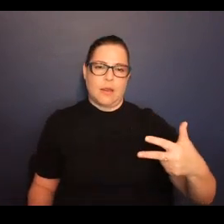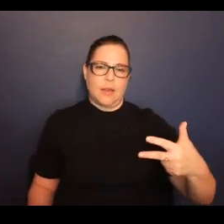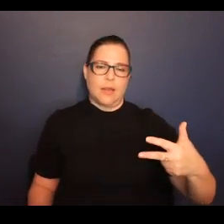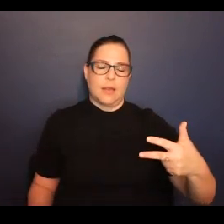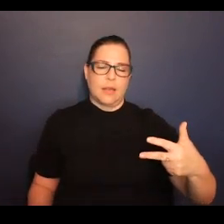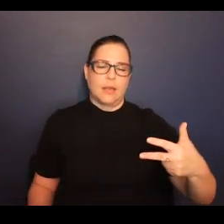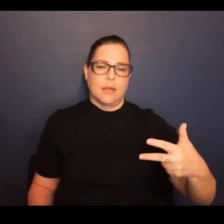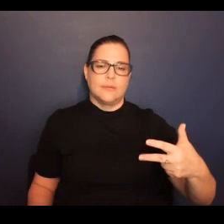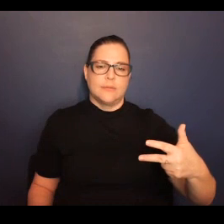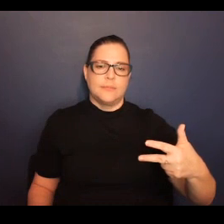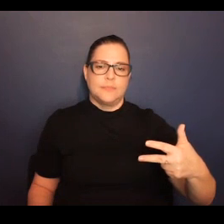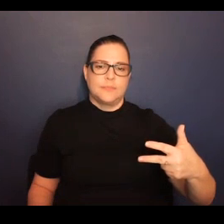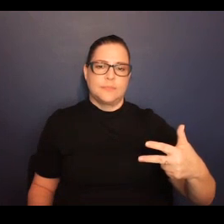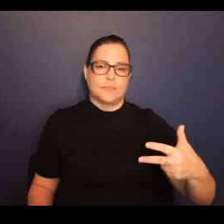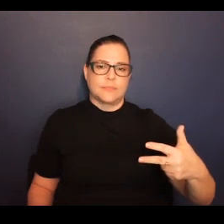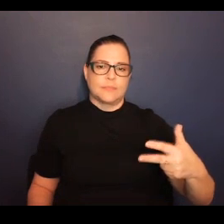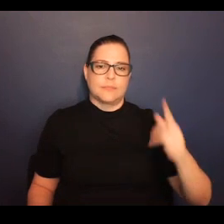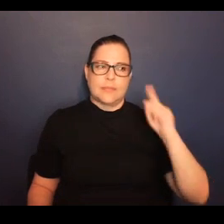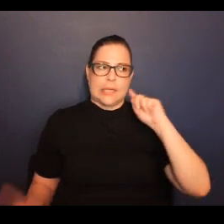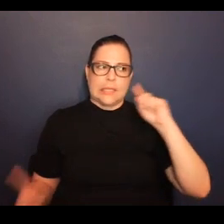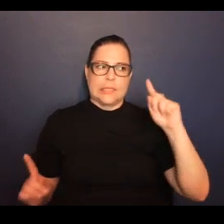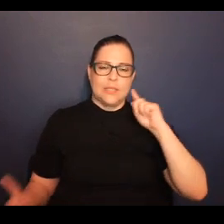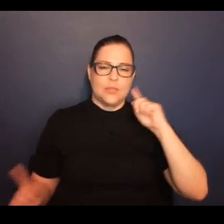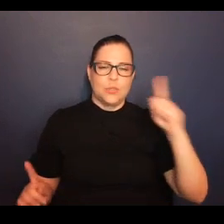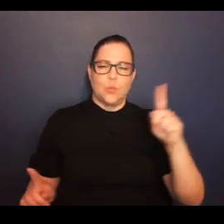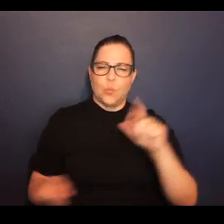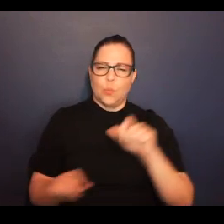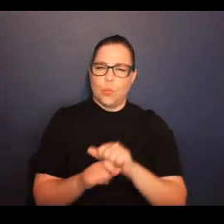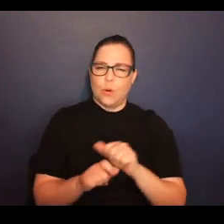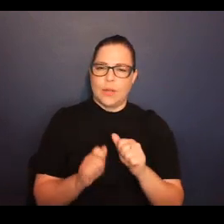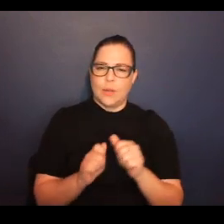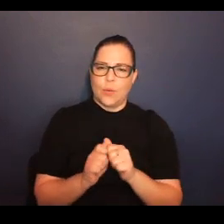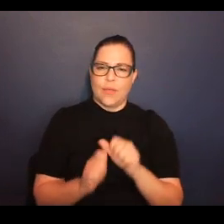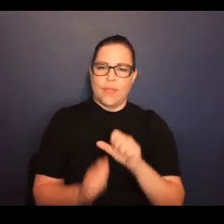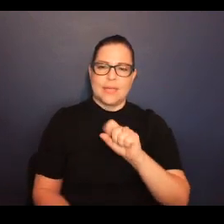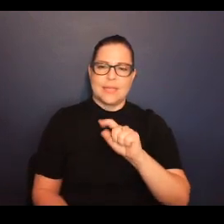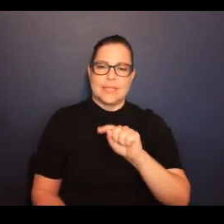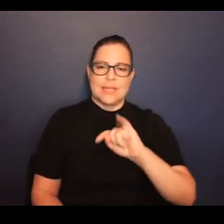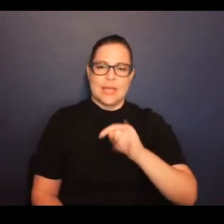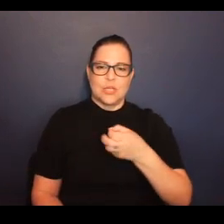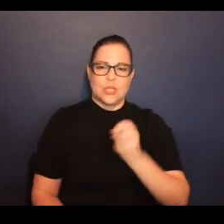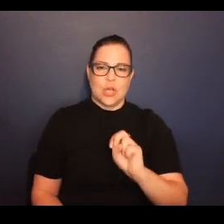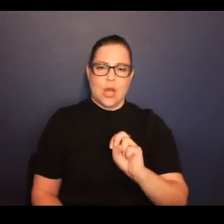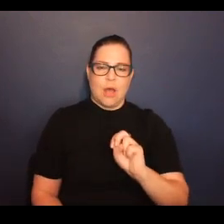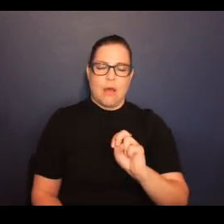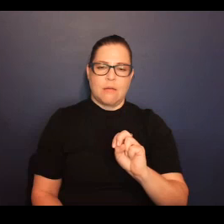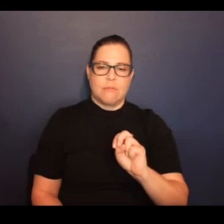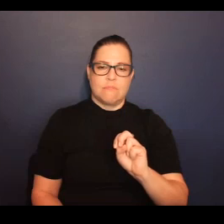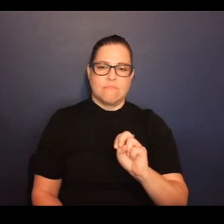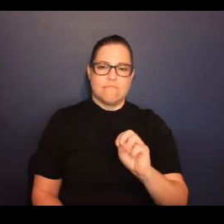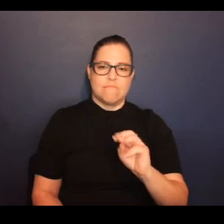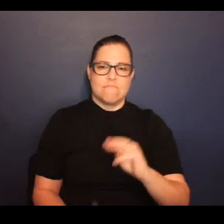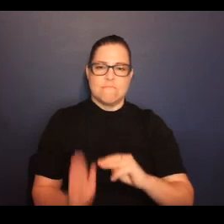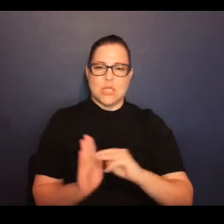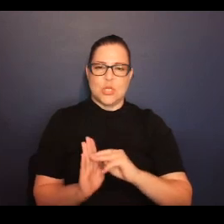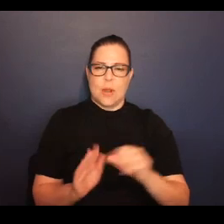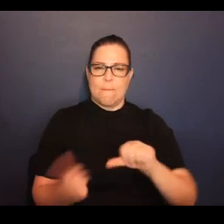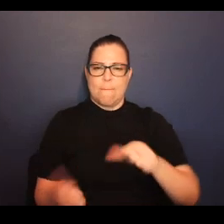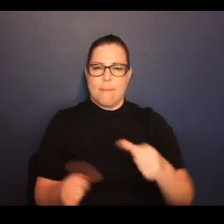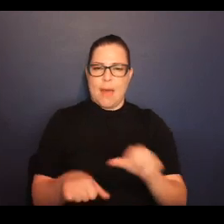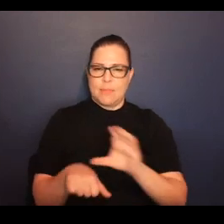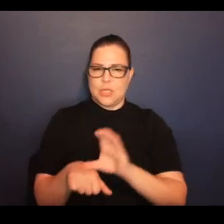and I'm hearing that you are working with the St. John Missionary Baptist Church because